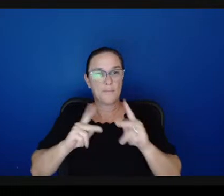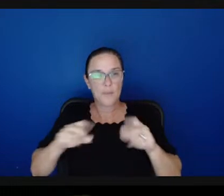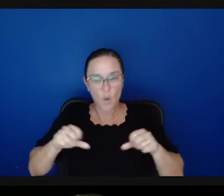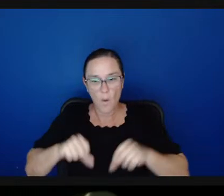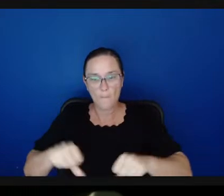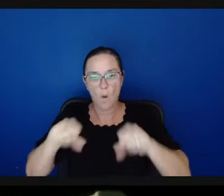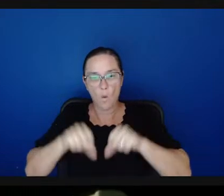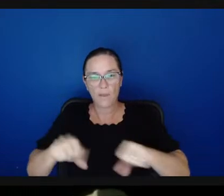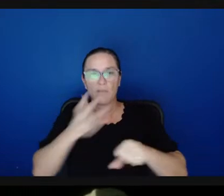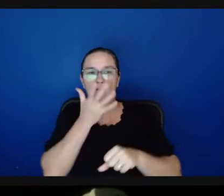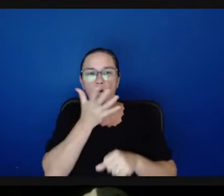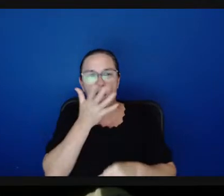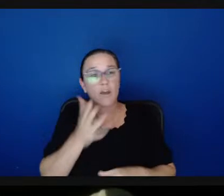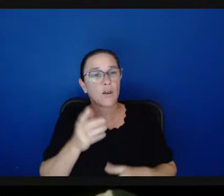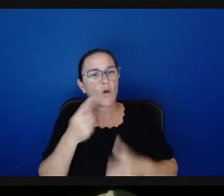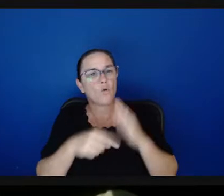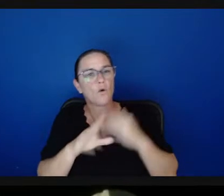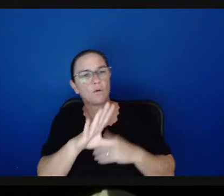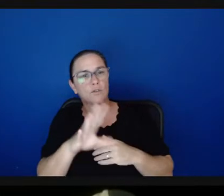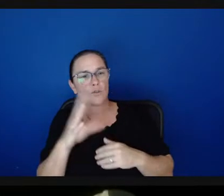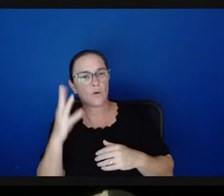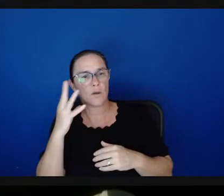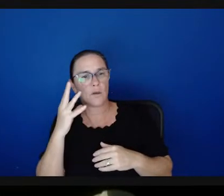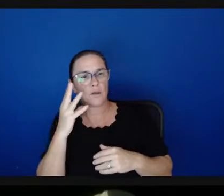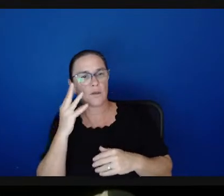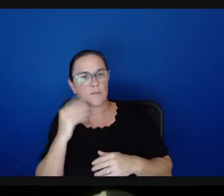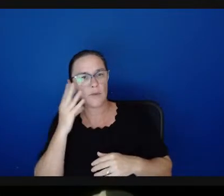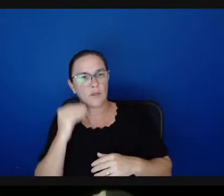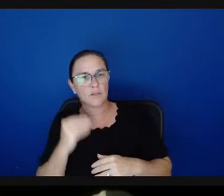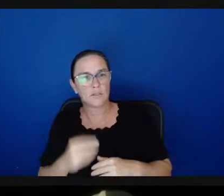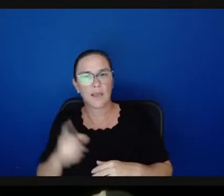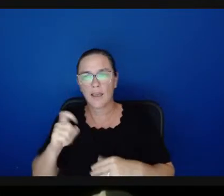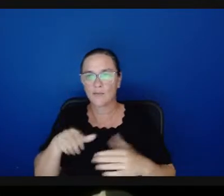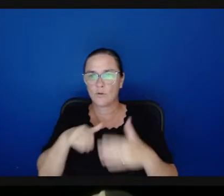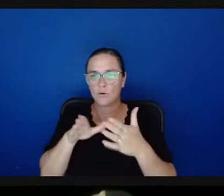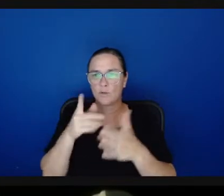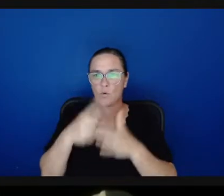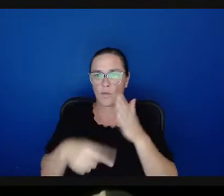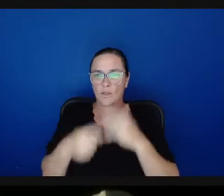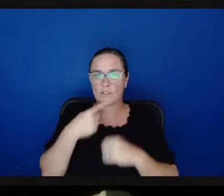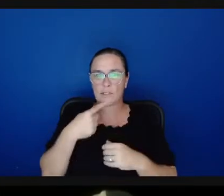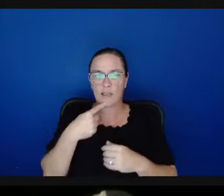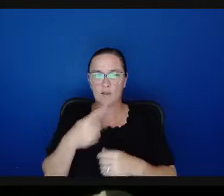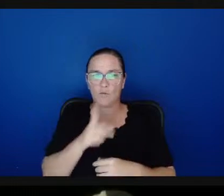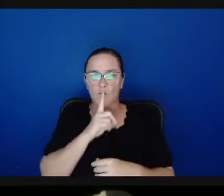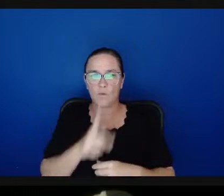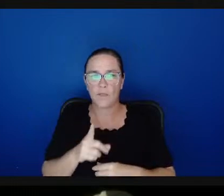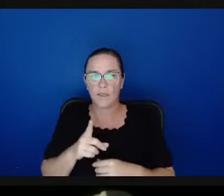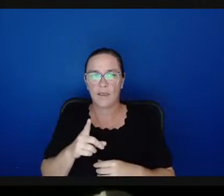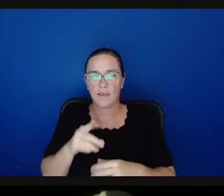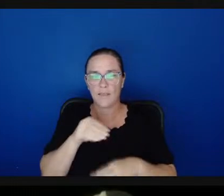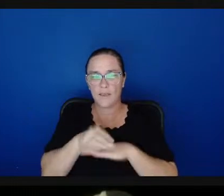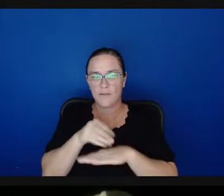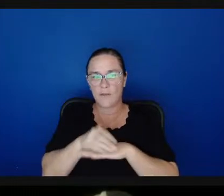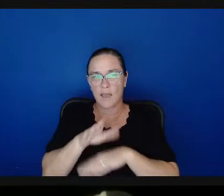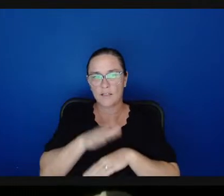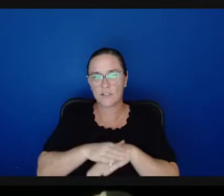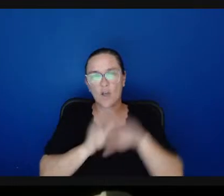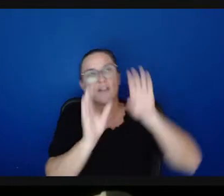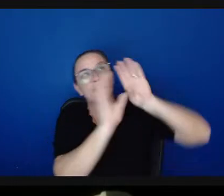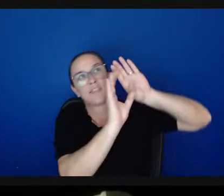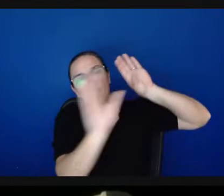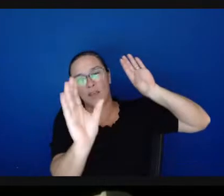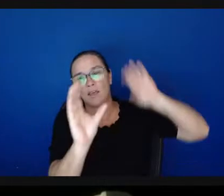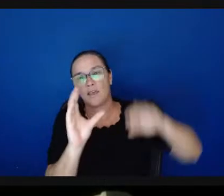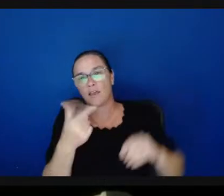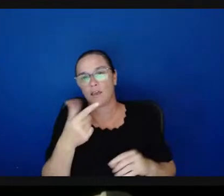hair after that. So first I have to address this and what they're putting out there, because really with the advice on the gutters, that